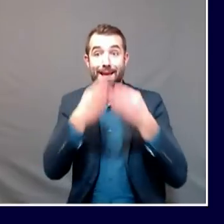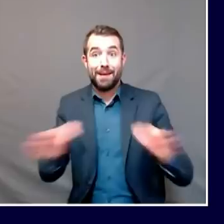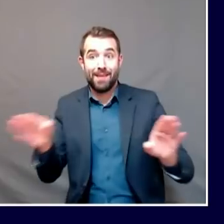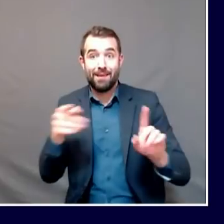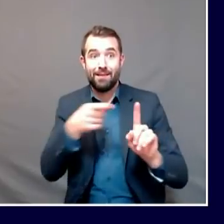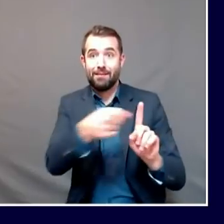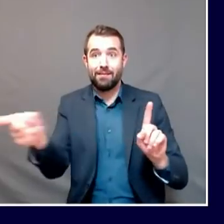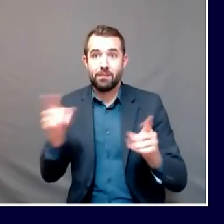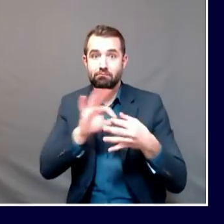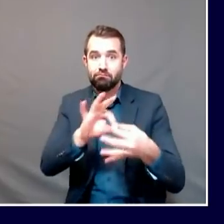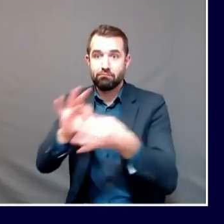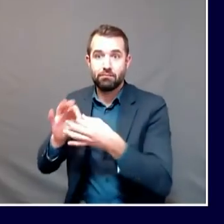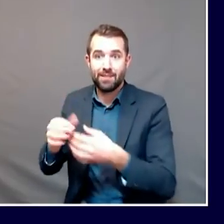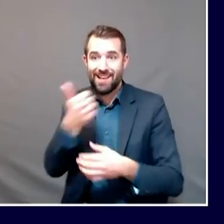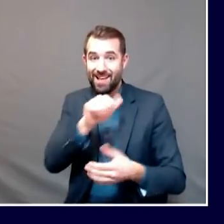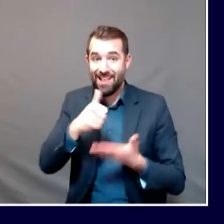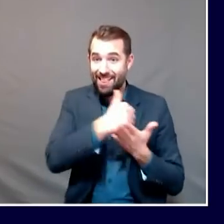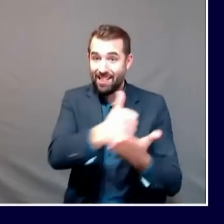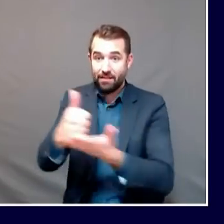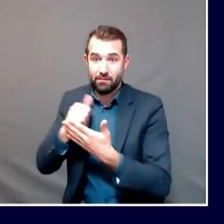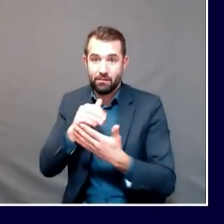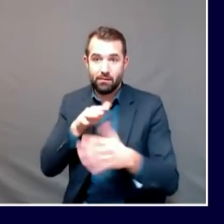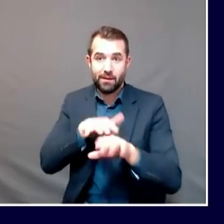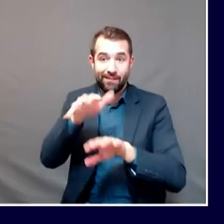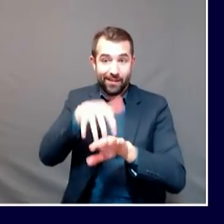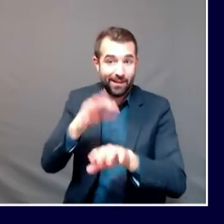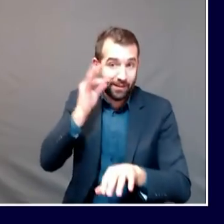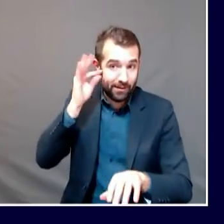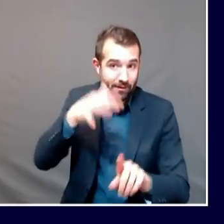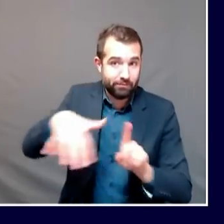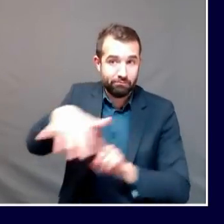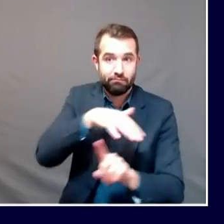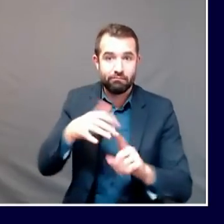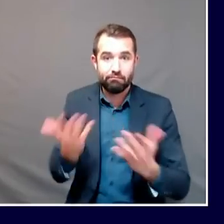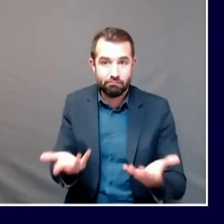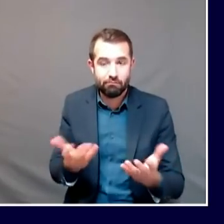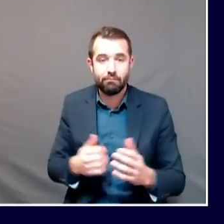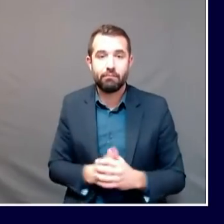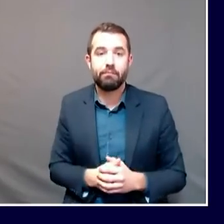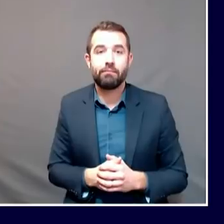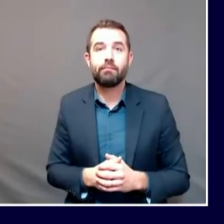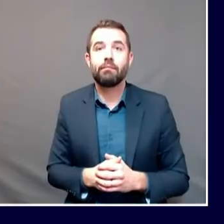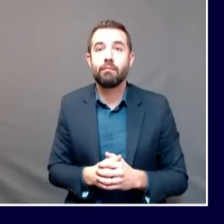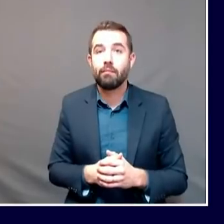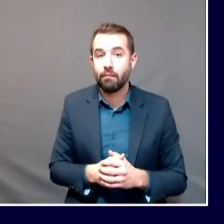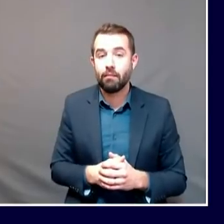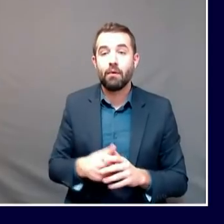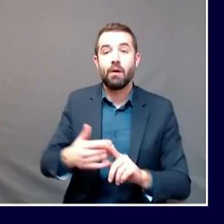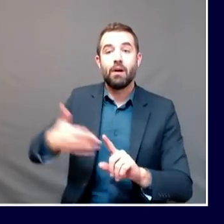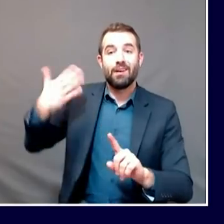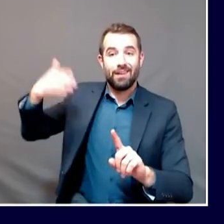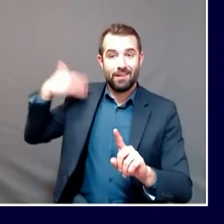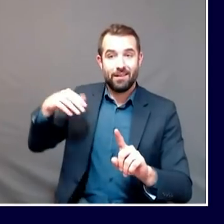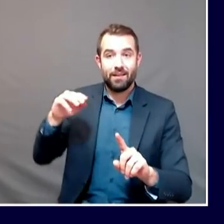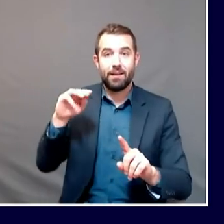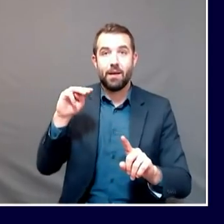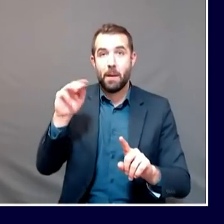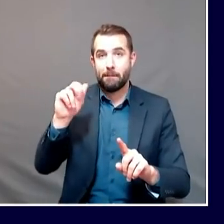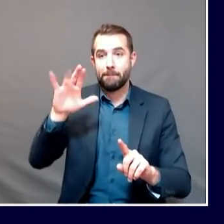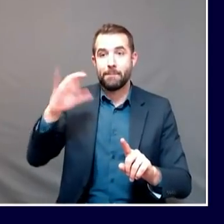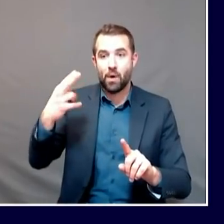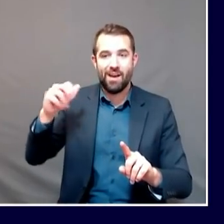communities weather the crisis. Early on in the pandemic, we started a series of